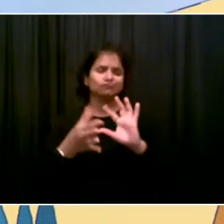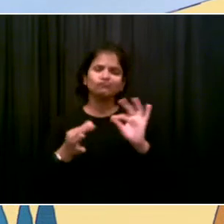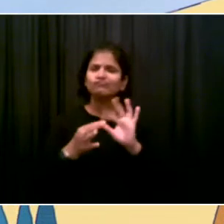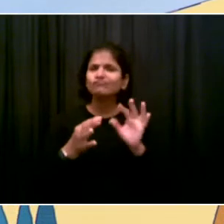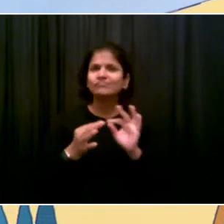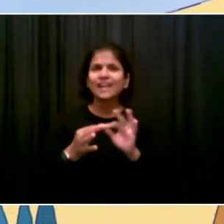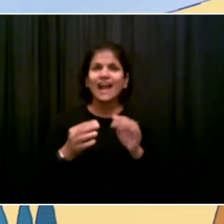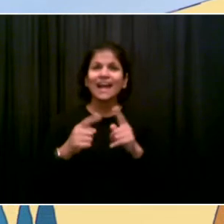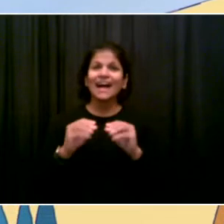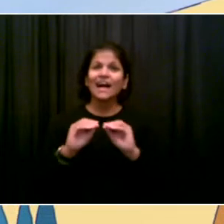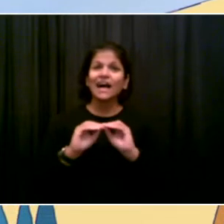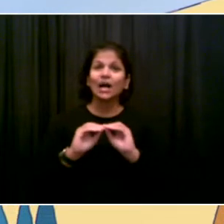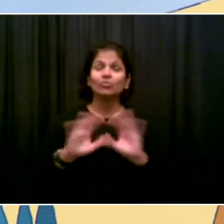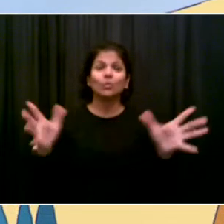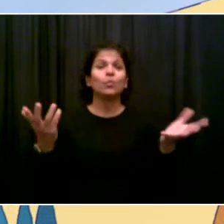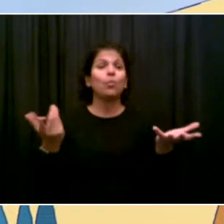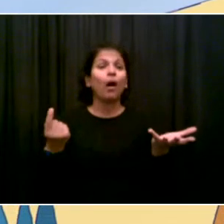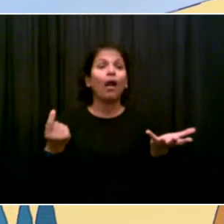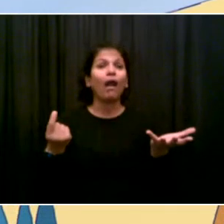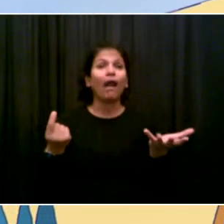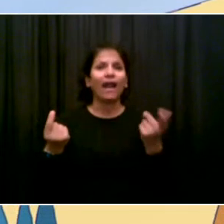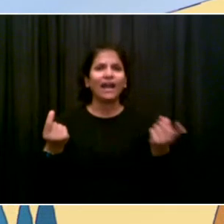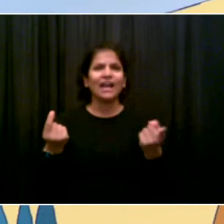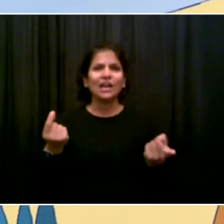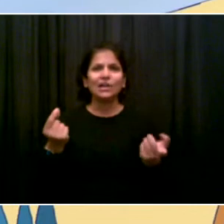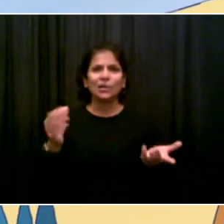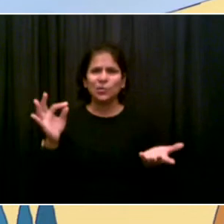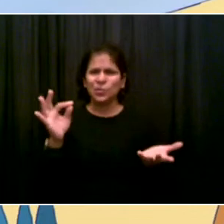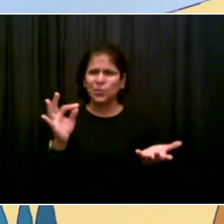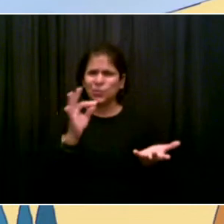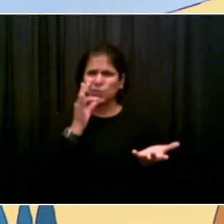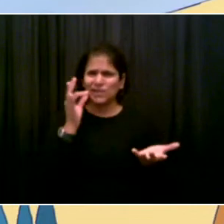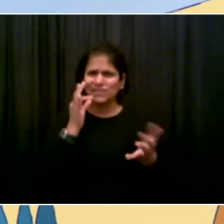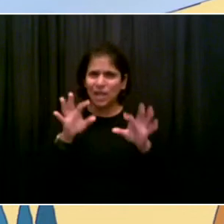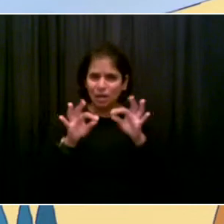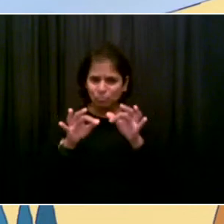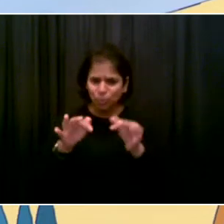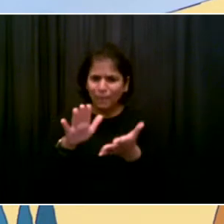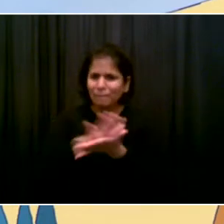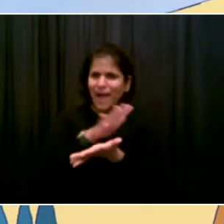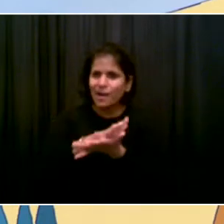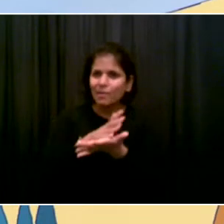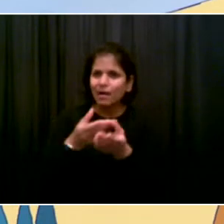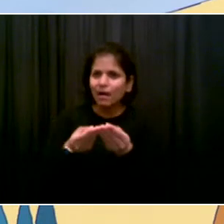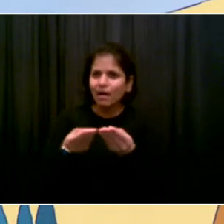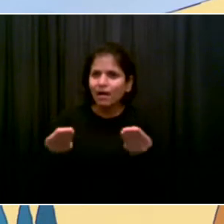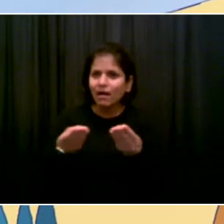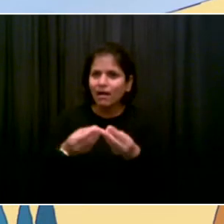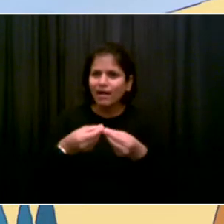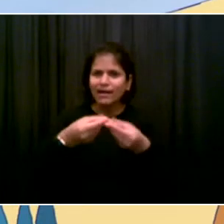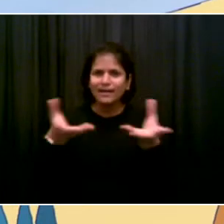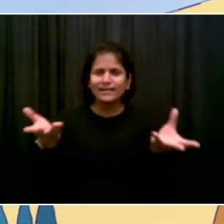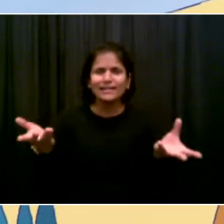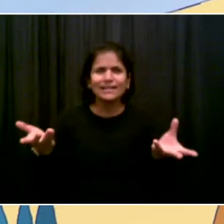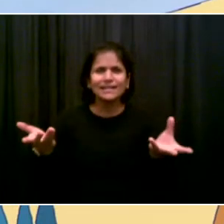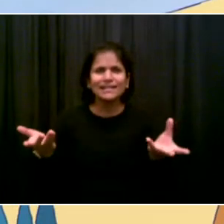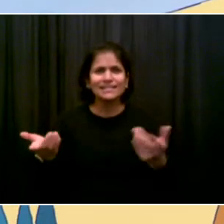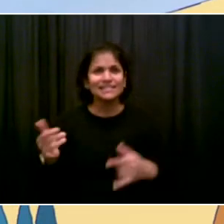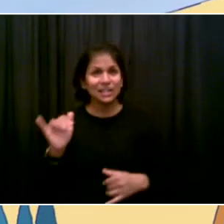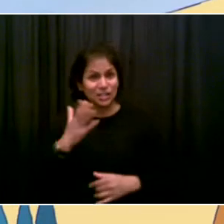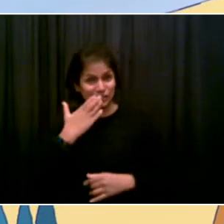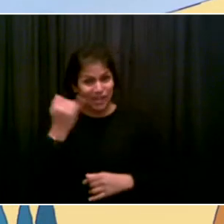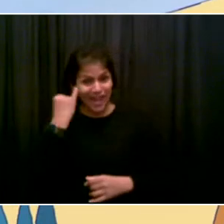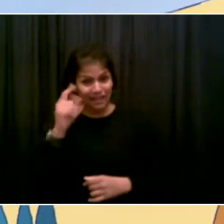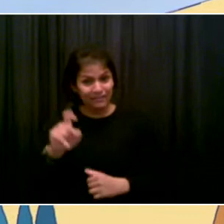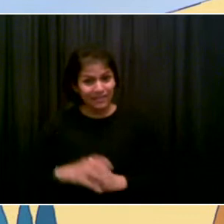idea? I want to check the contents of that bag, Juliet. I think it may have been simulated, but look,